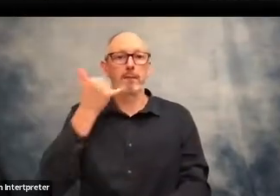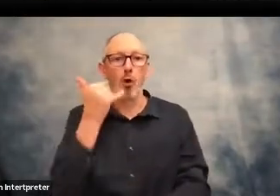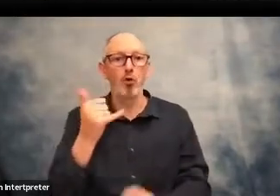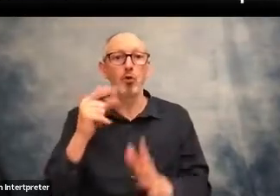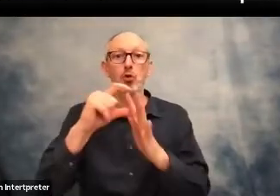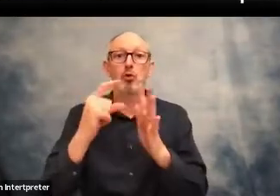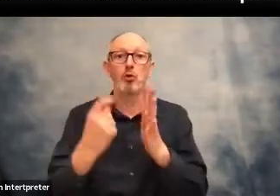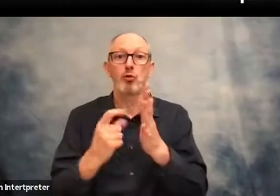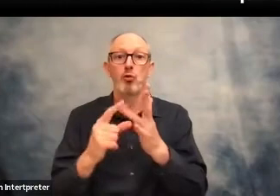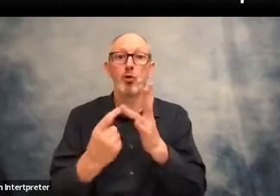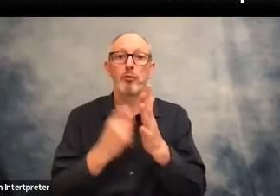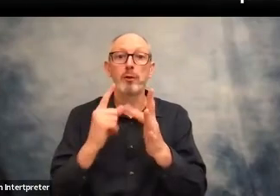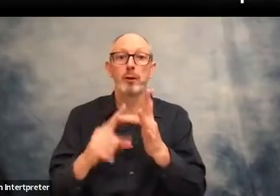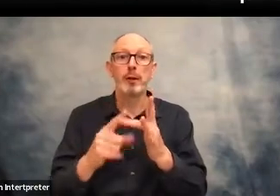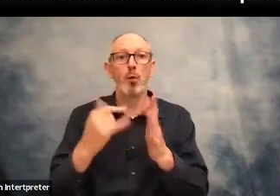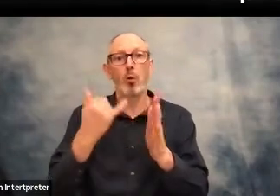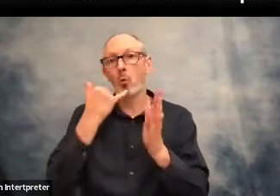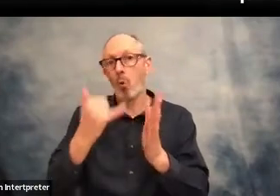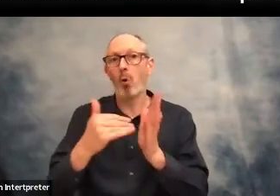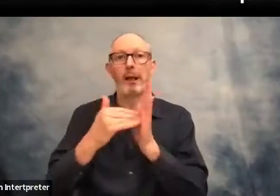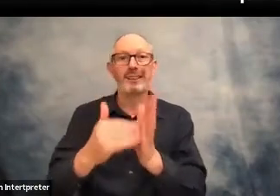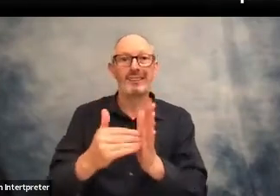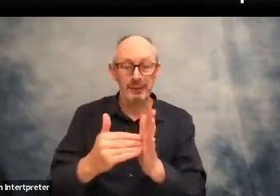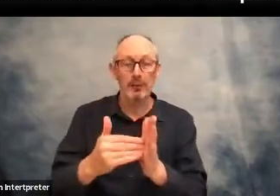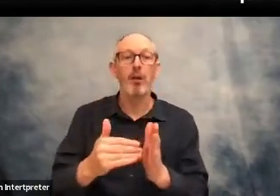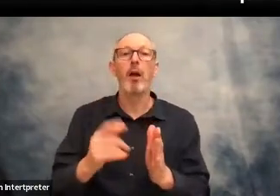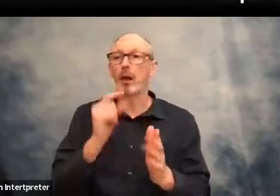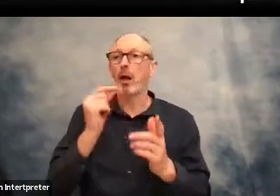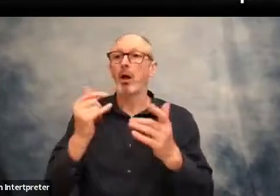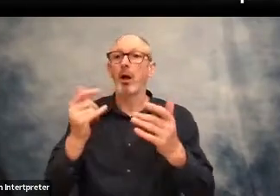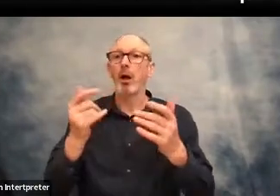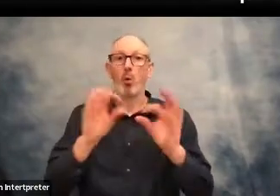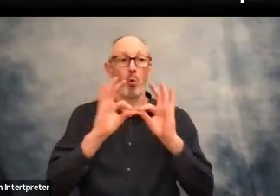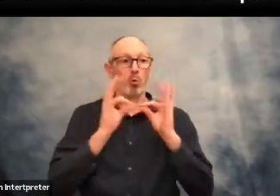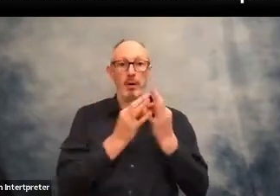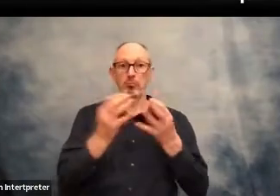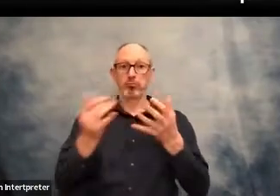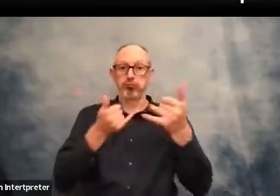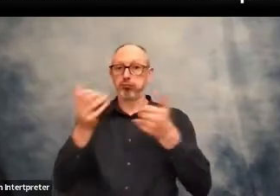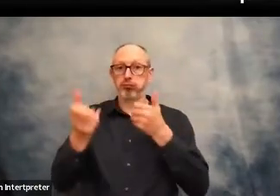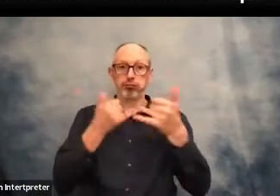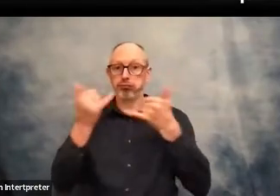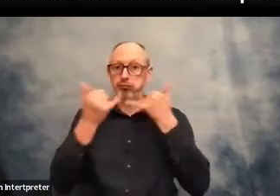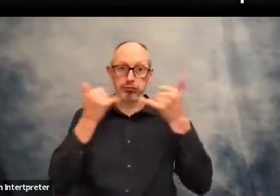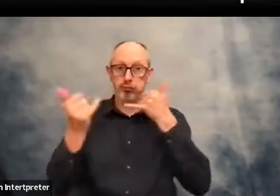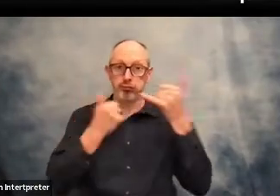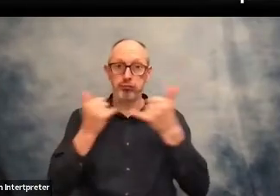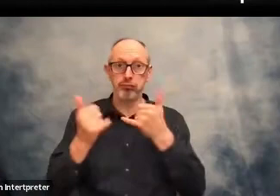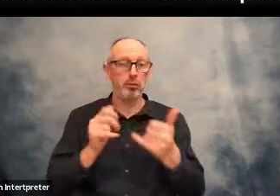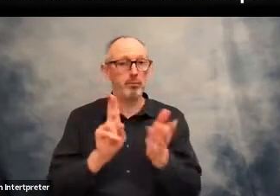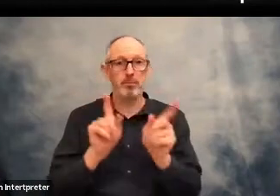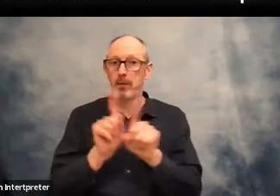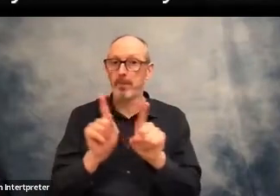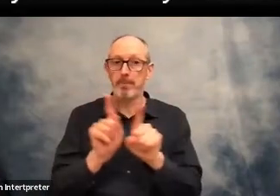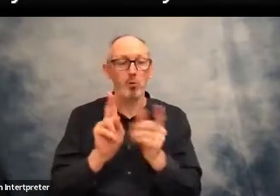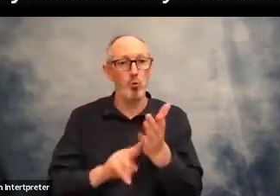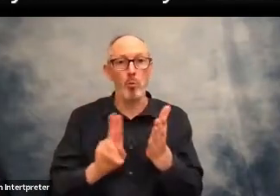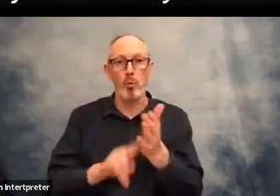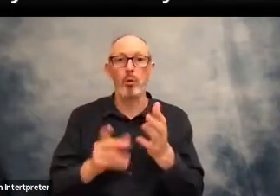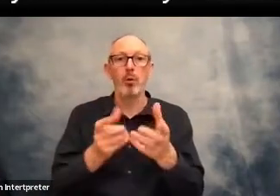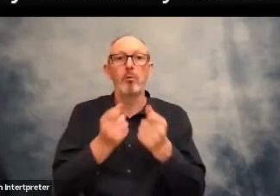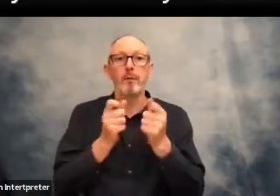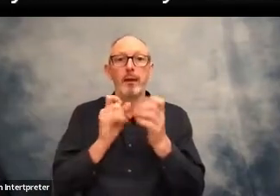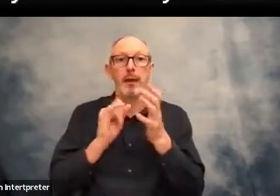Assist, organizations continue receiving calls like normal. Callers receive a simple SMS link with